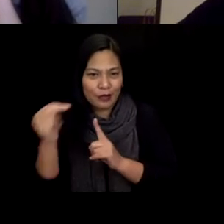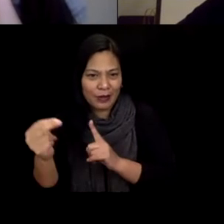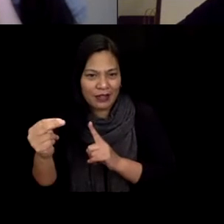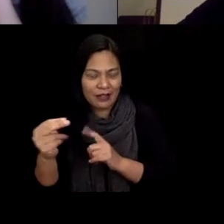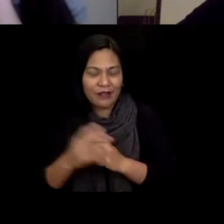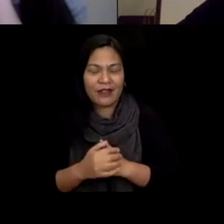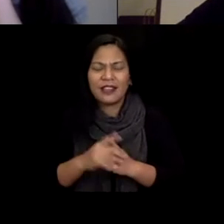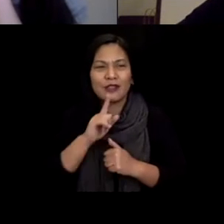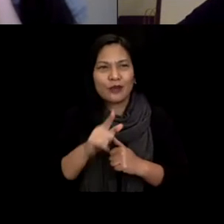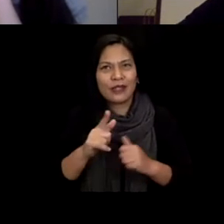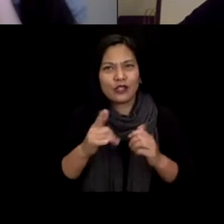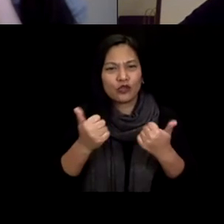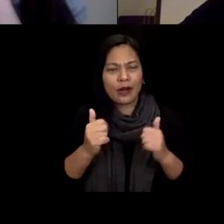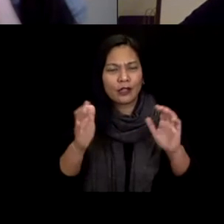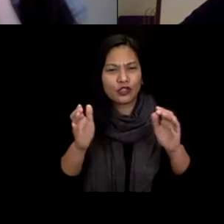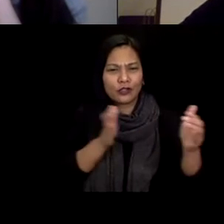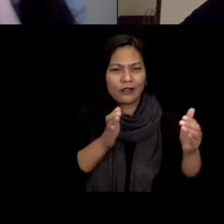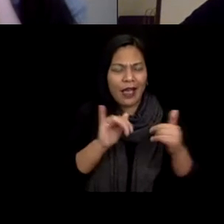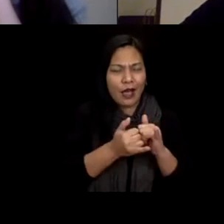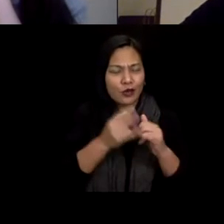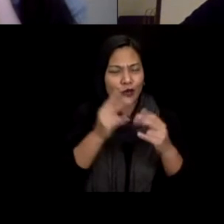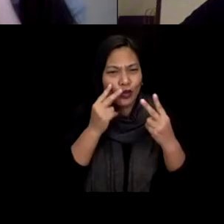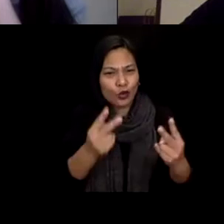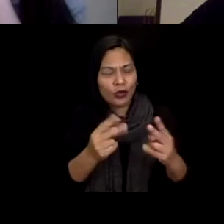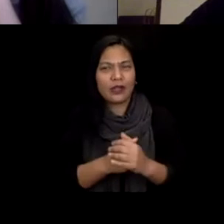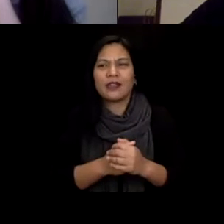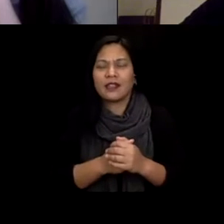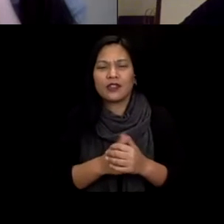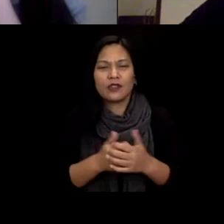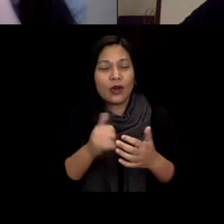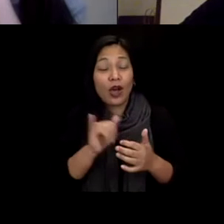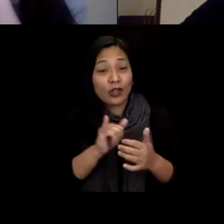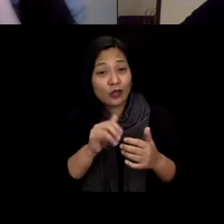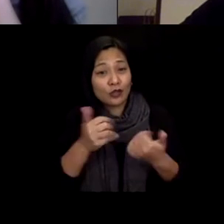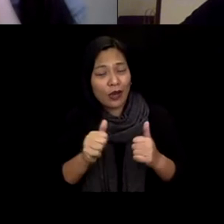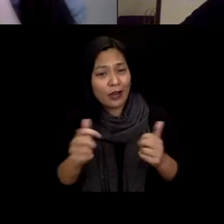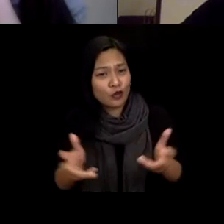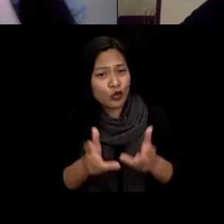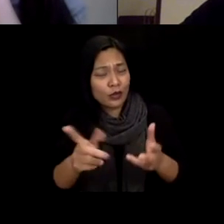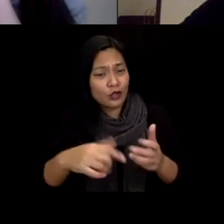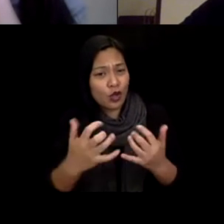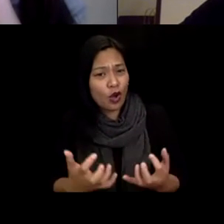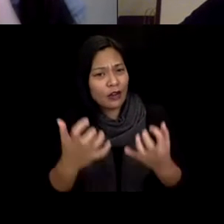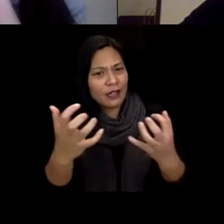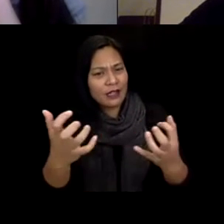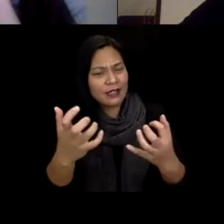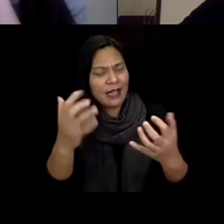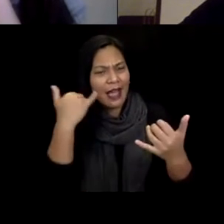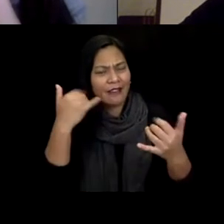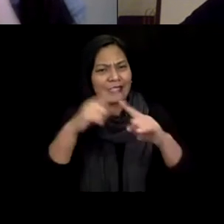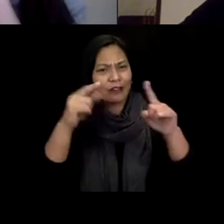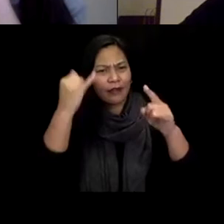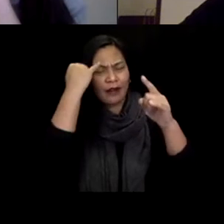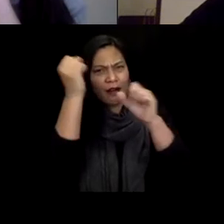really understand what a professional, quote unquote, art space can and should be. In our